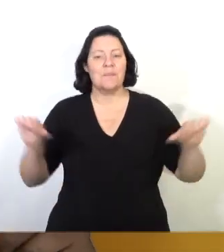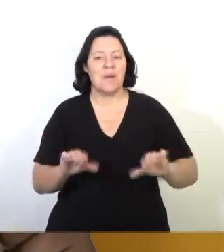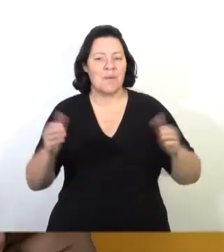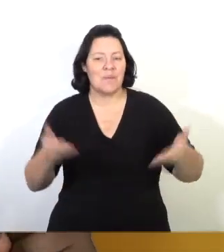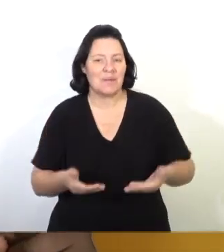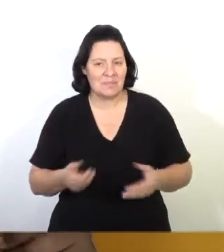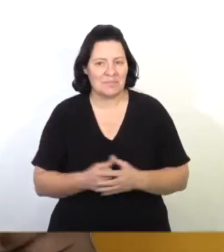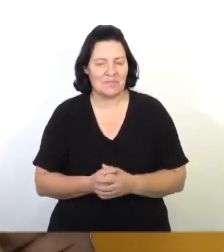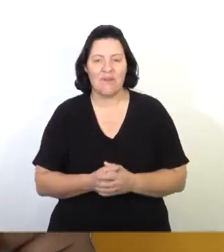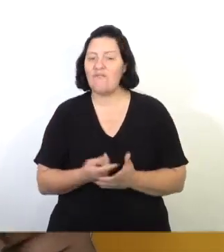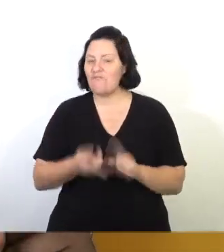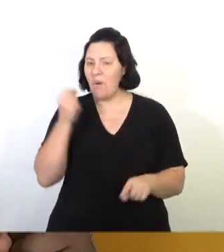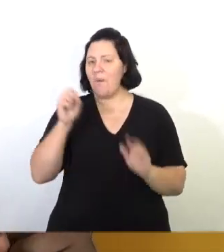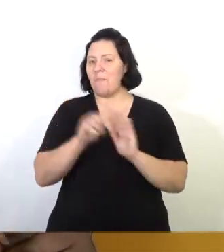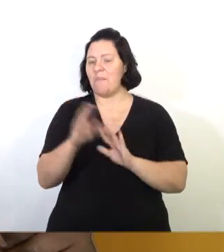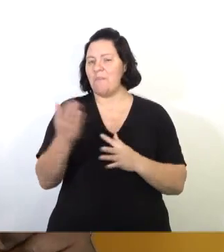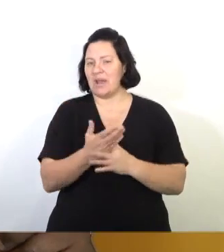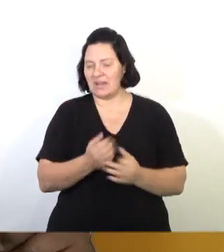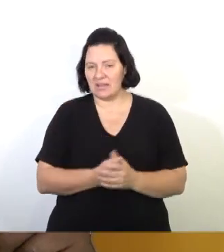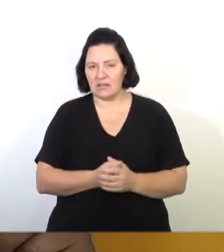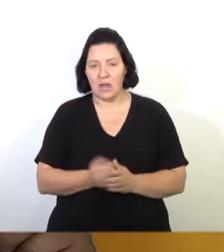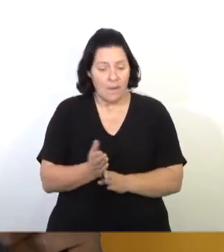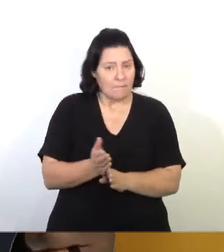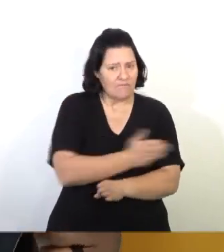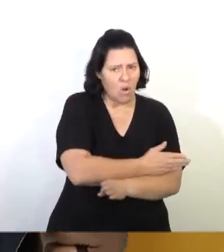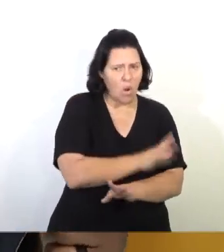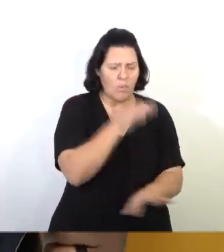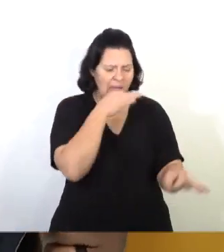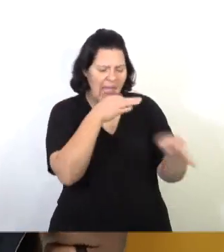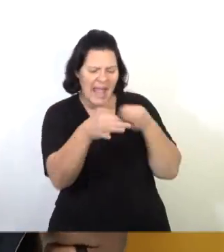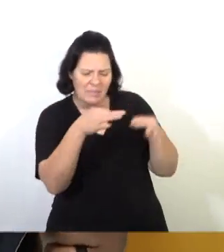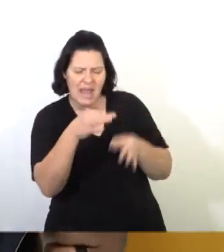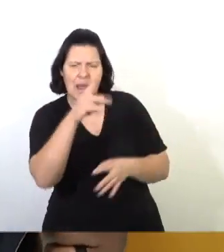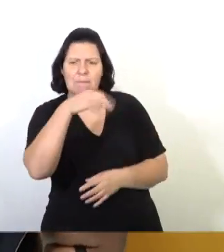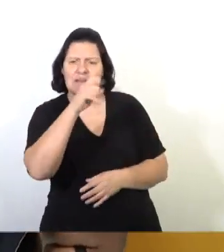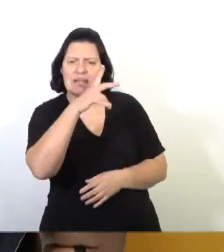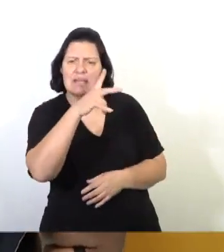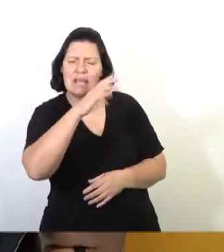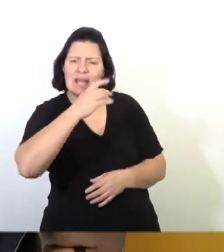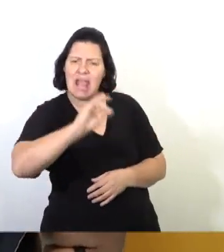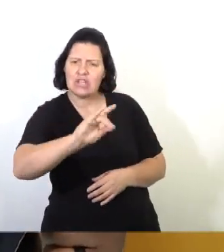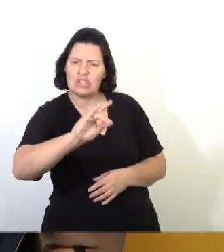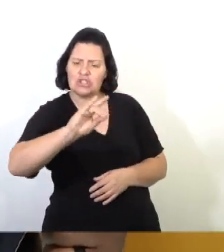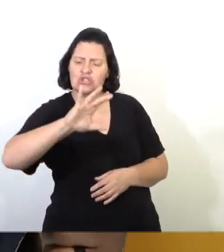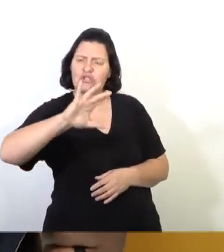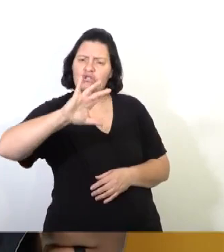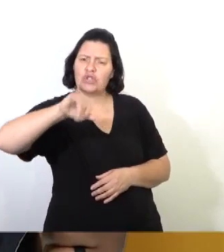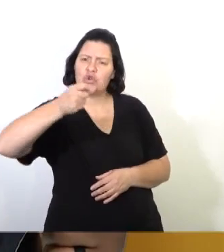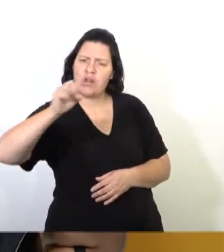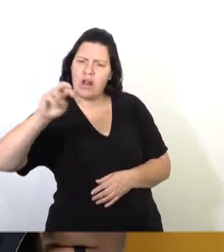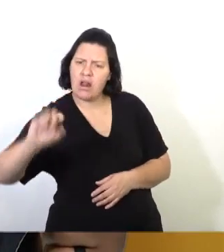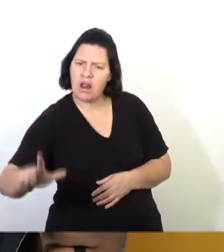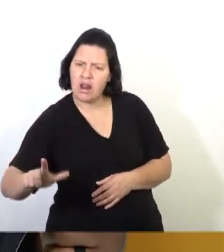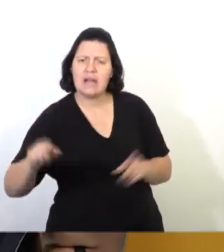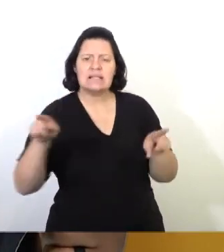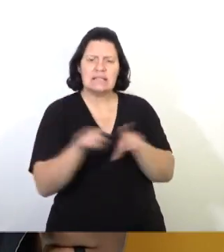Welcome back, dear learners, from the ad break. Before the ad break, we defined what is petty cash journal and also what